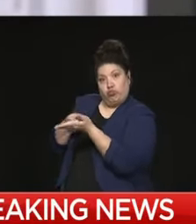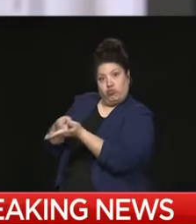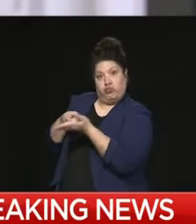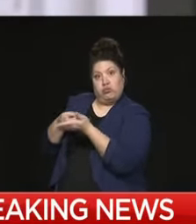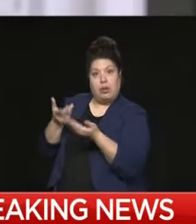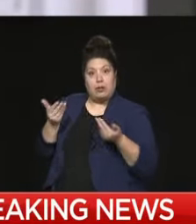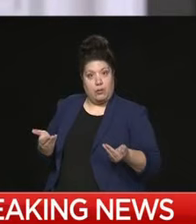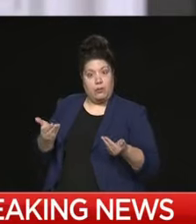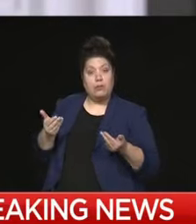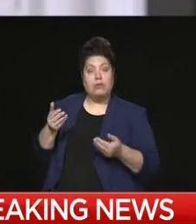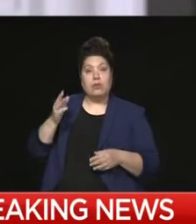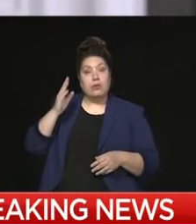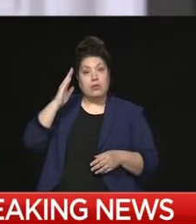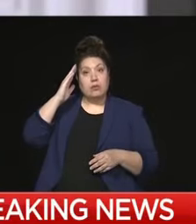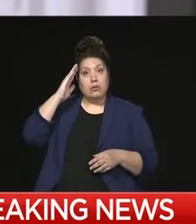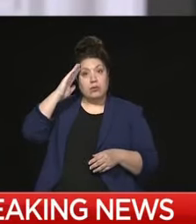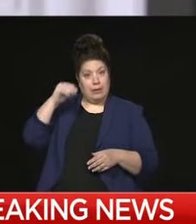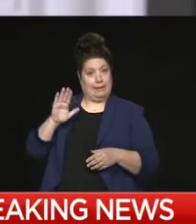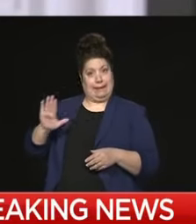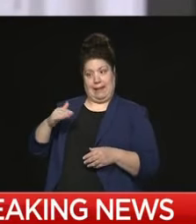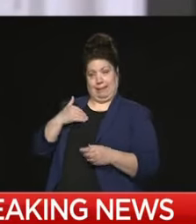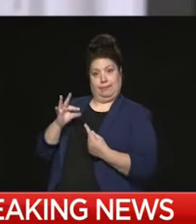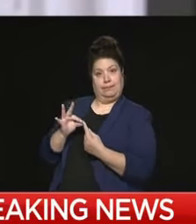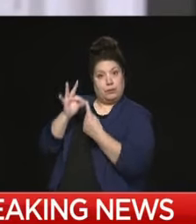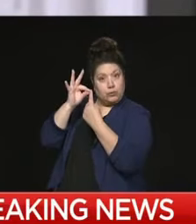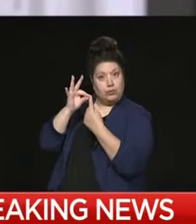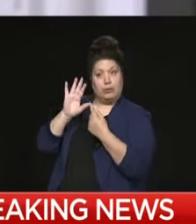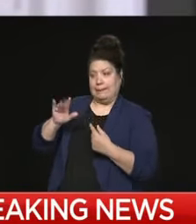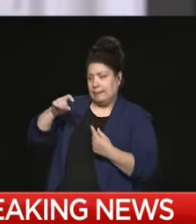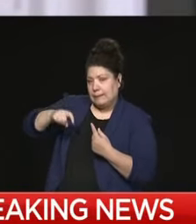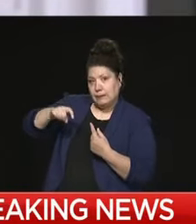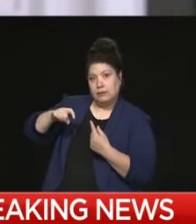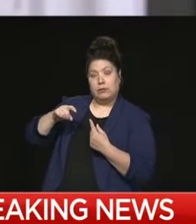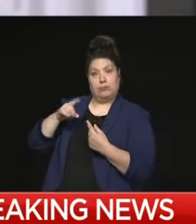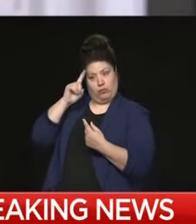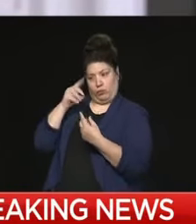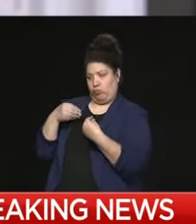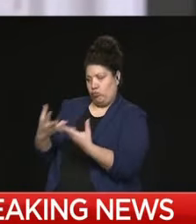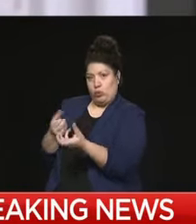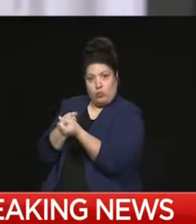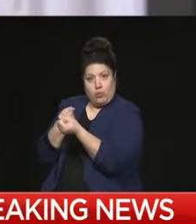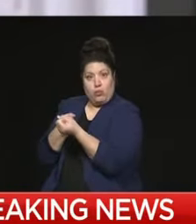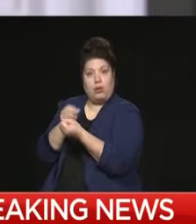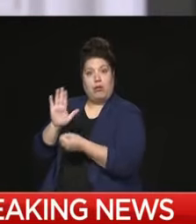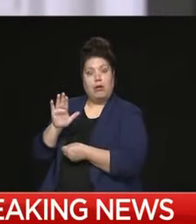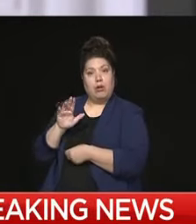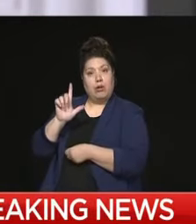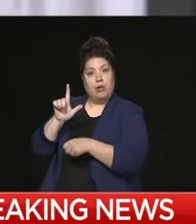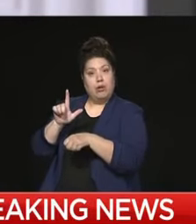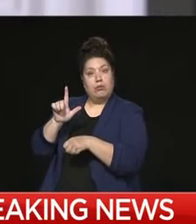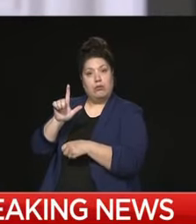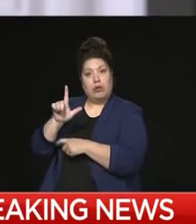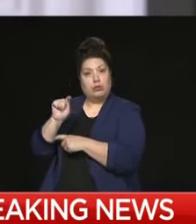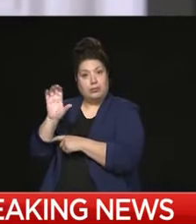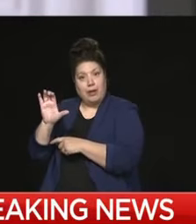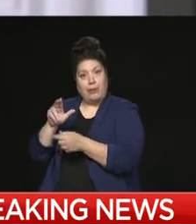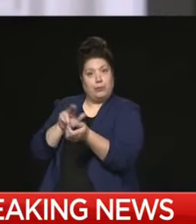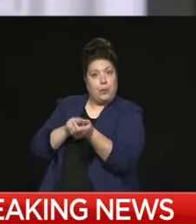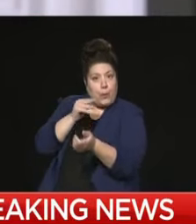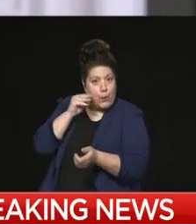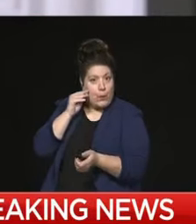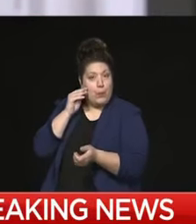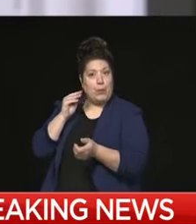them, and we know that it is specifically, of course, for long-term care facilities and nursing homes. We are trying to figure